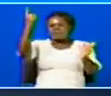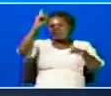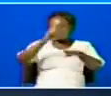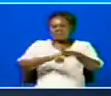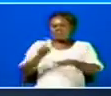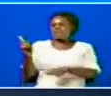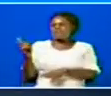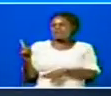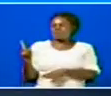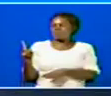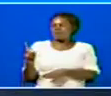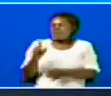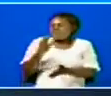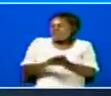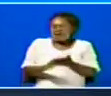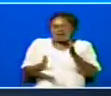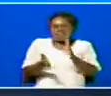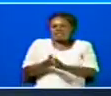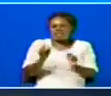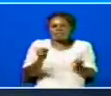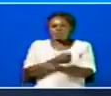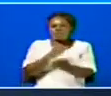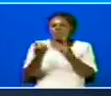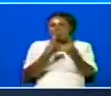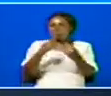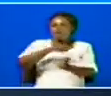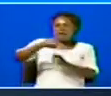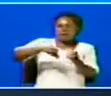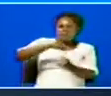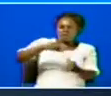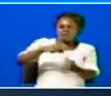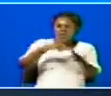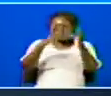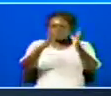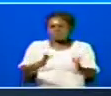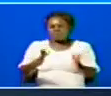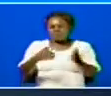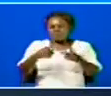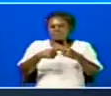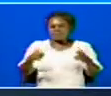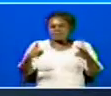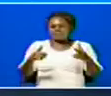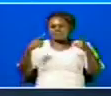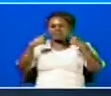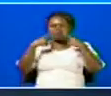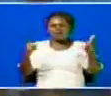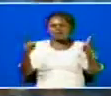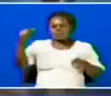Mombasa, saying that nothing was beyond dialogue. Shadrach Miti begins our coverage tonight.